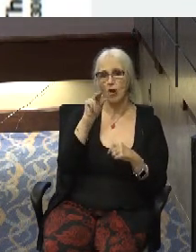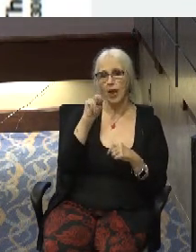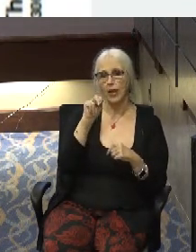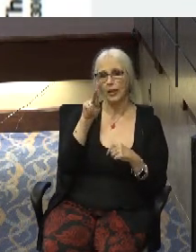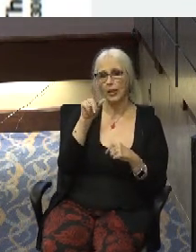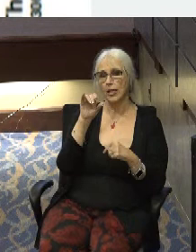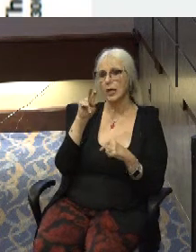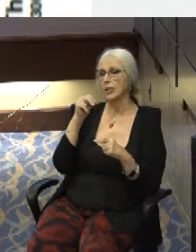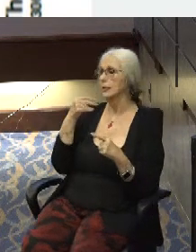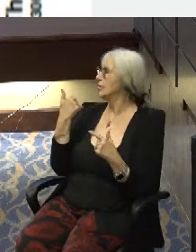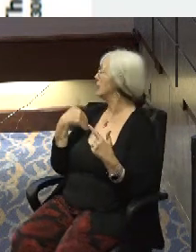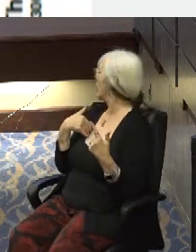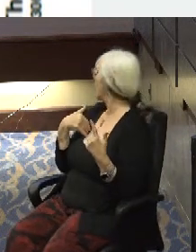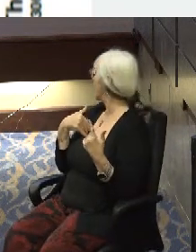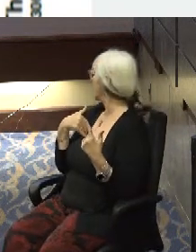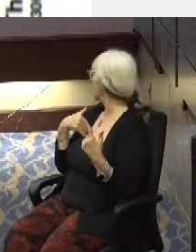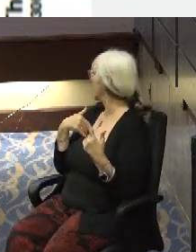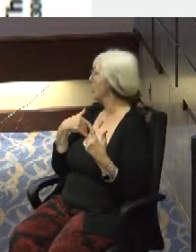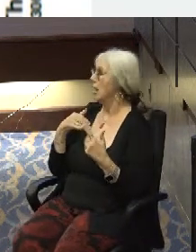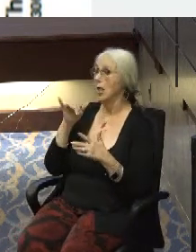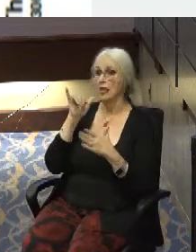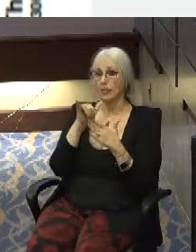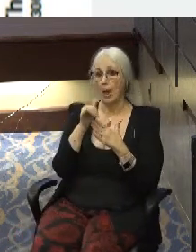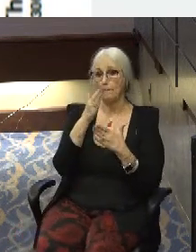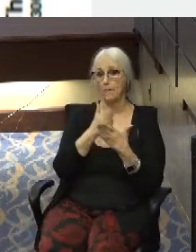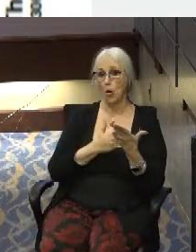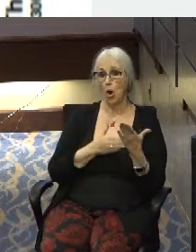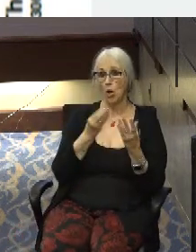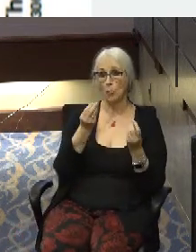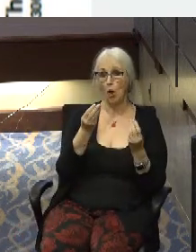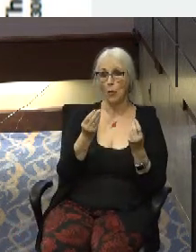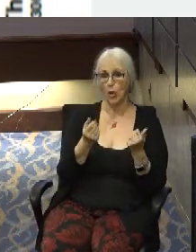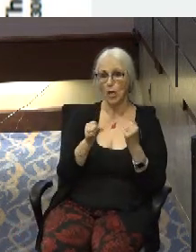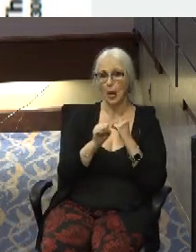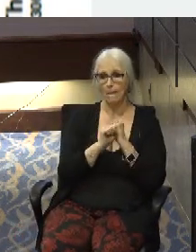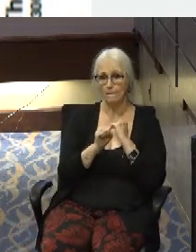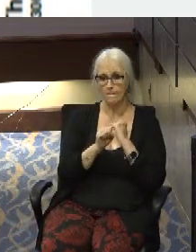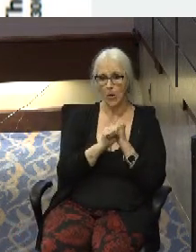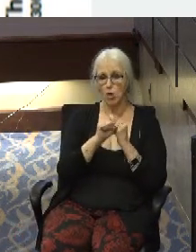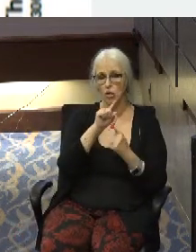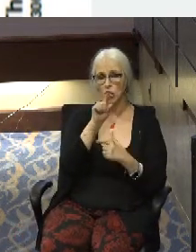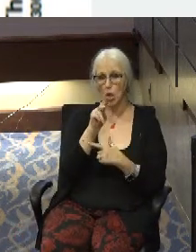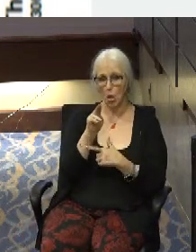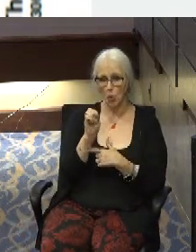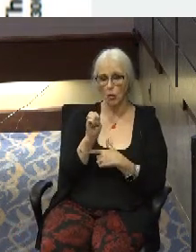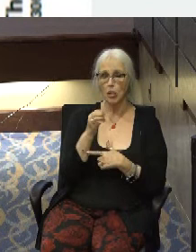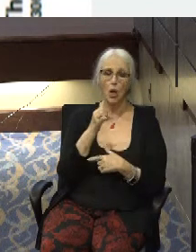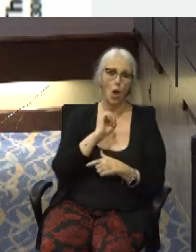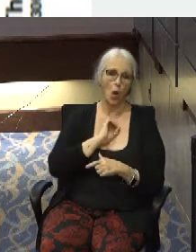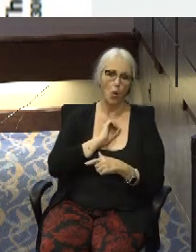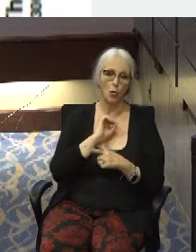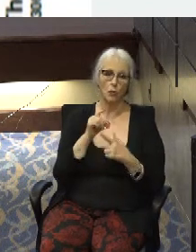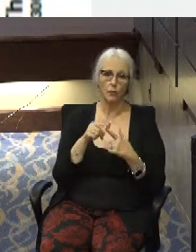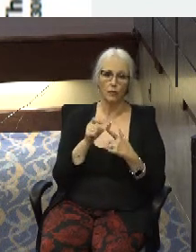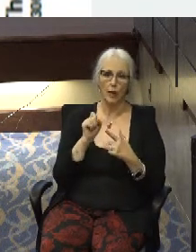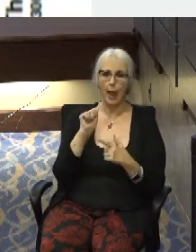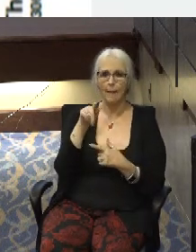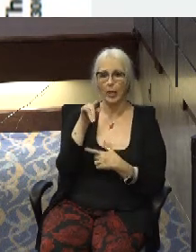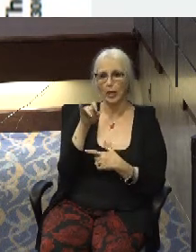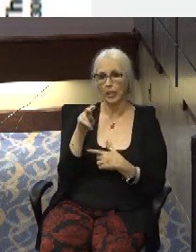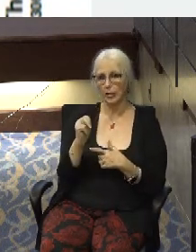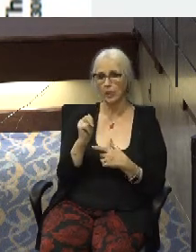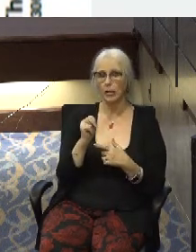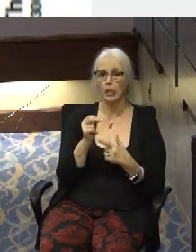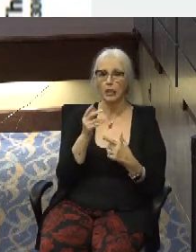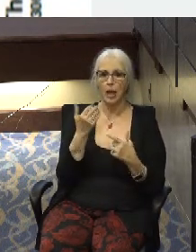of the property. So this portion of the property is commercially zoned and also owned by the applicant, and that is where they're proposing to